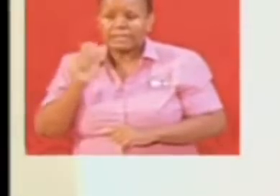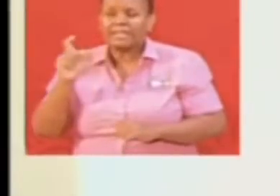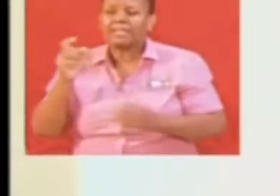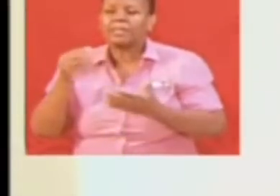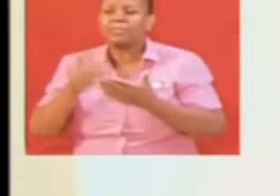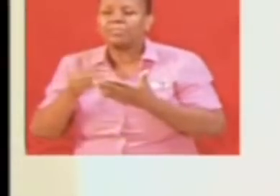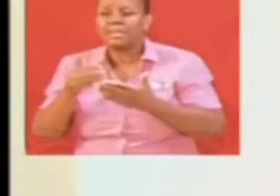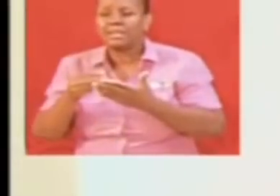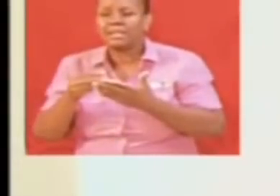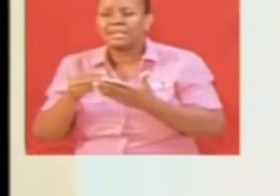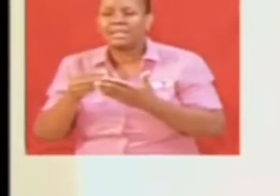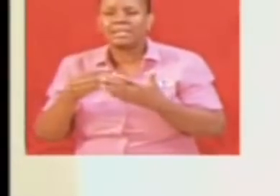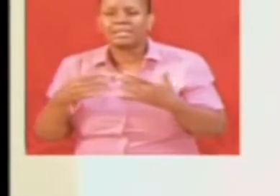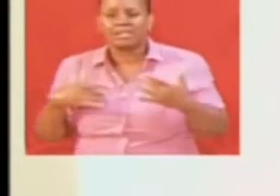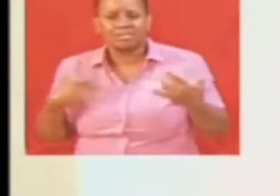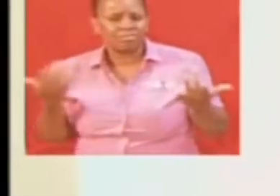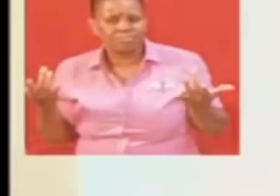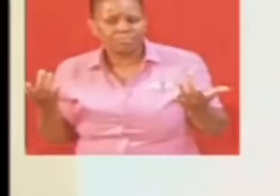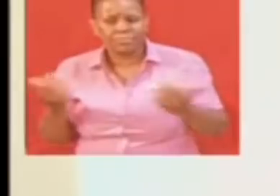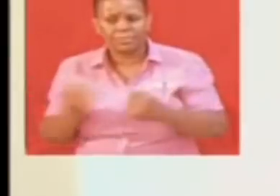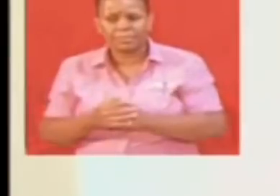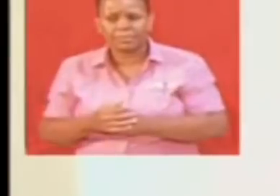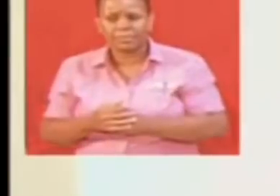Well, I do not have